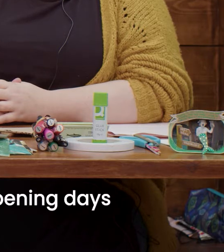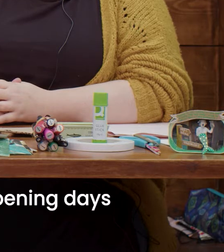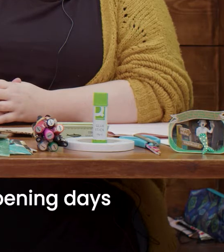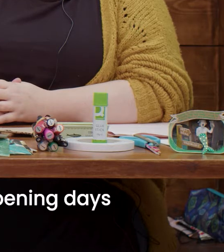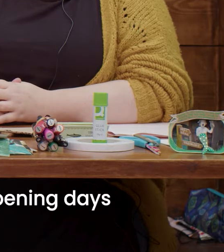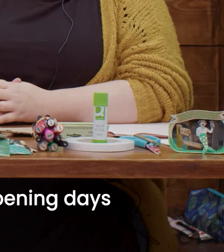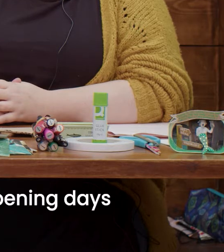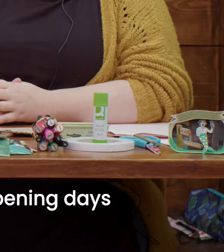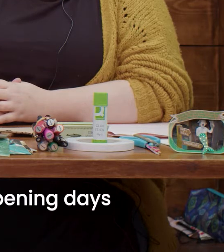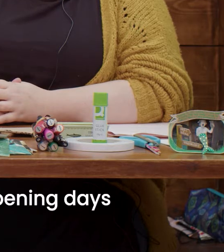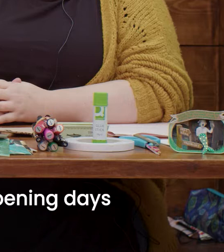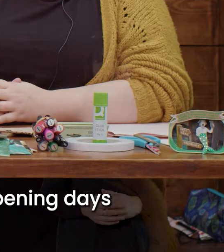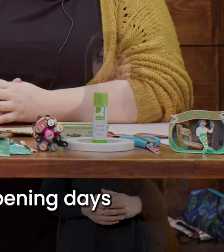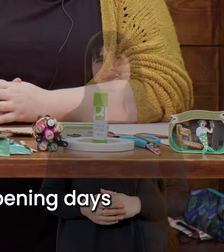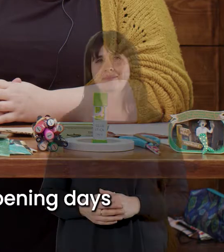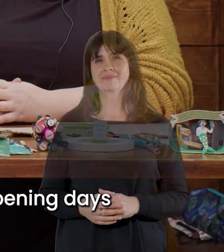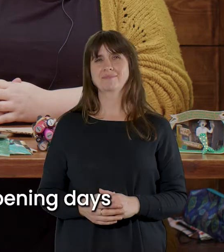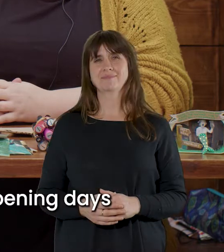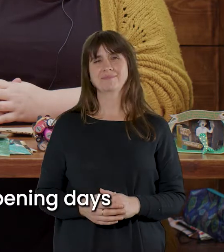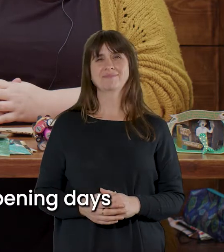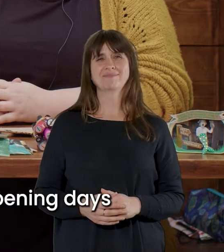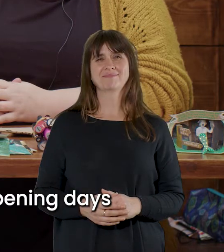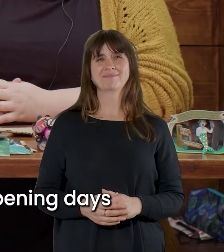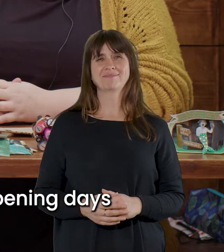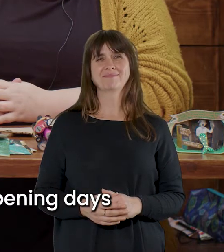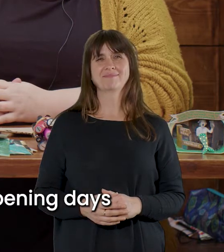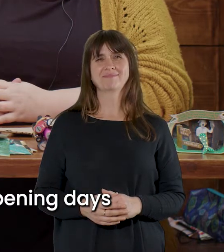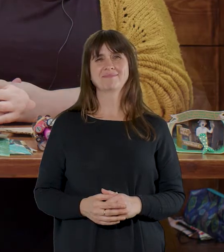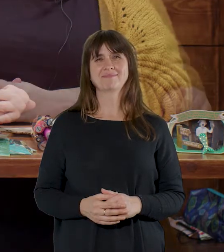Please check the Park and Day website for opening days and times.